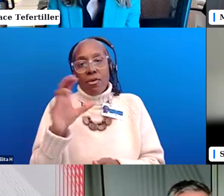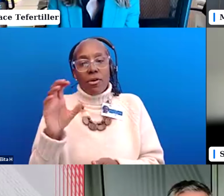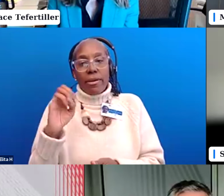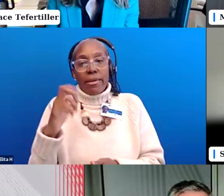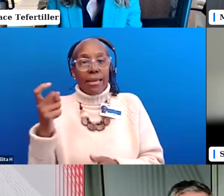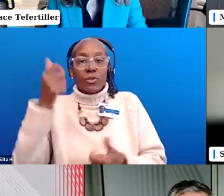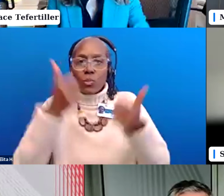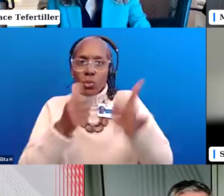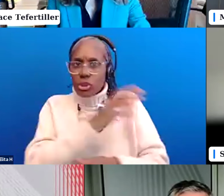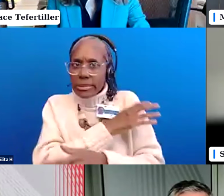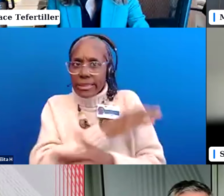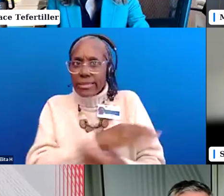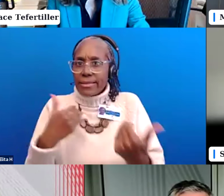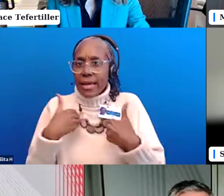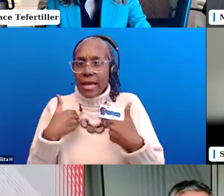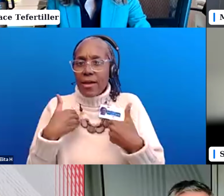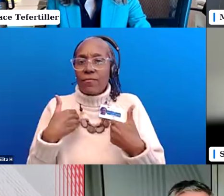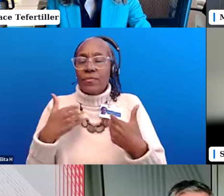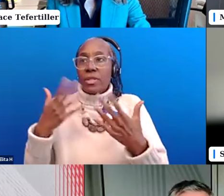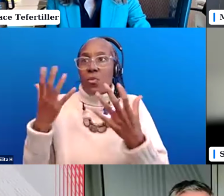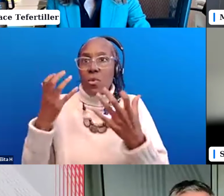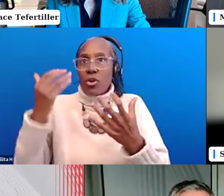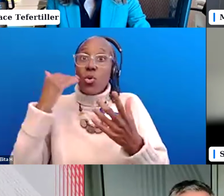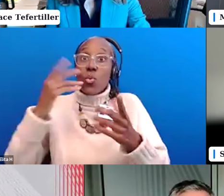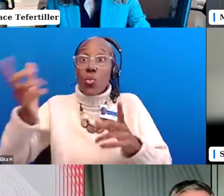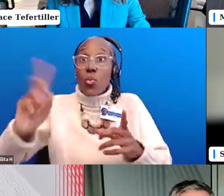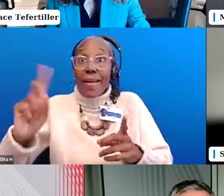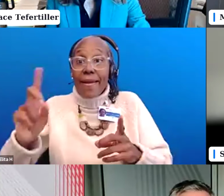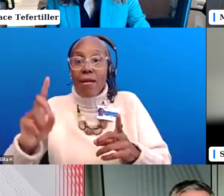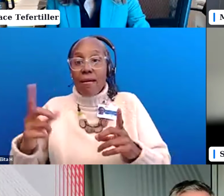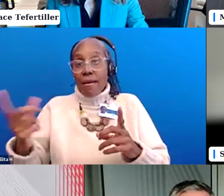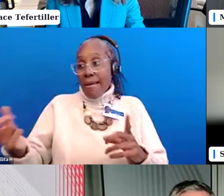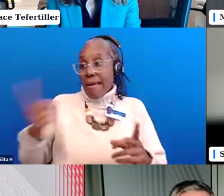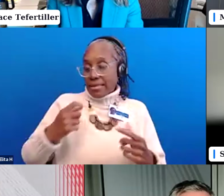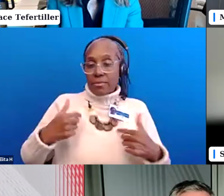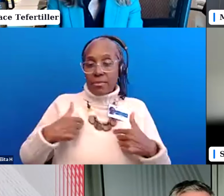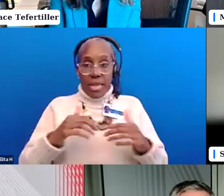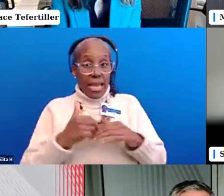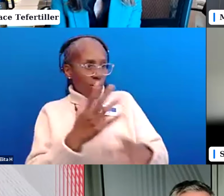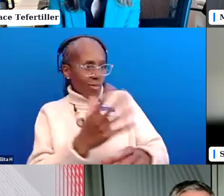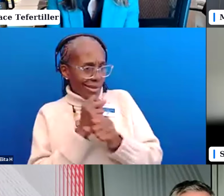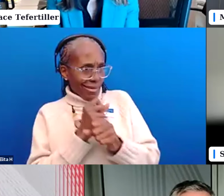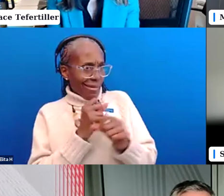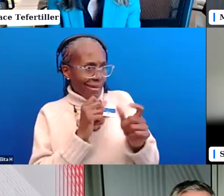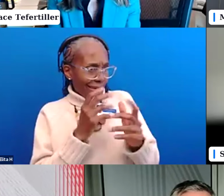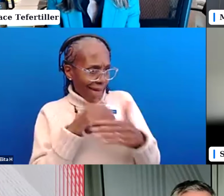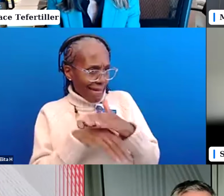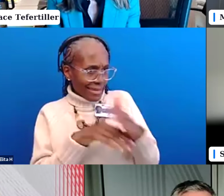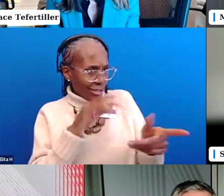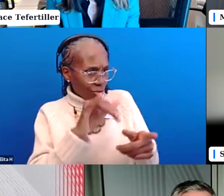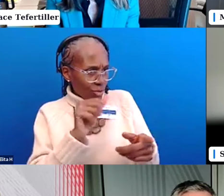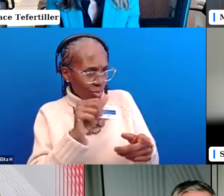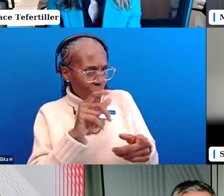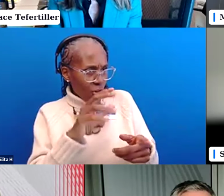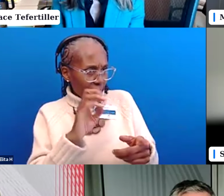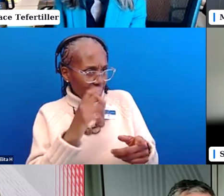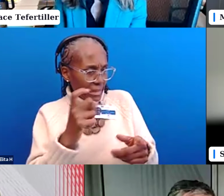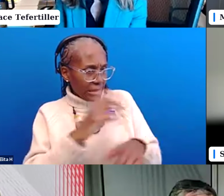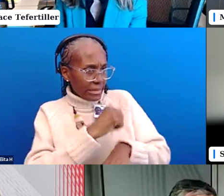will be available. Clinics are also chomping on the bit. People have been asking me, how do I get access to ARC-EX and set it